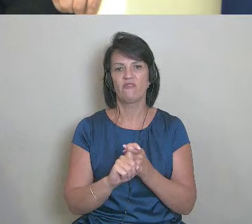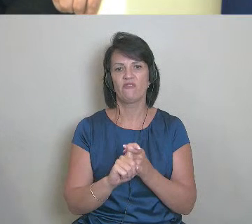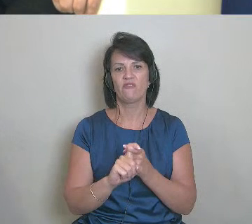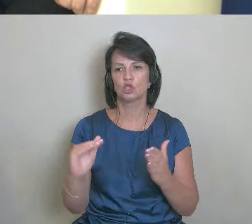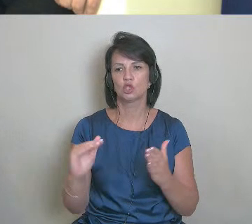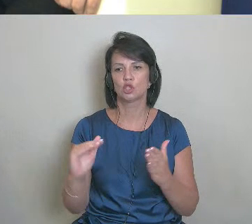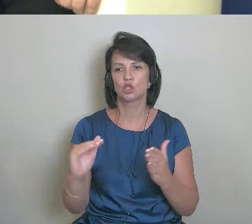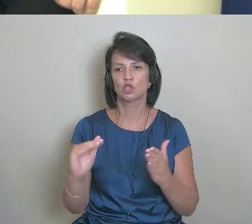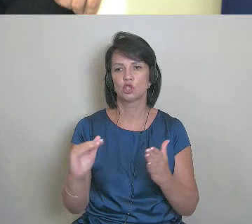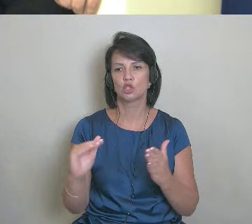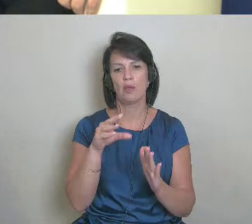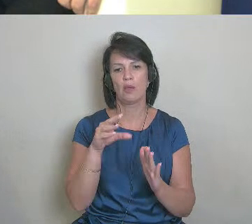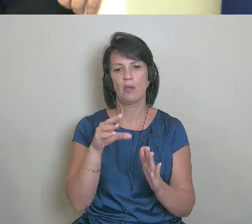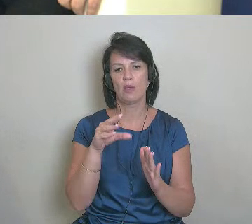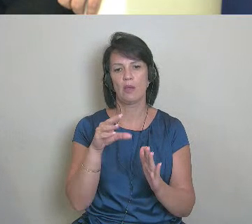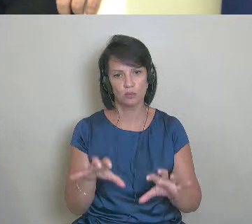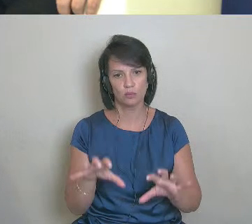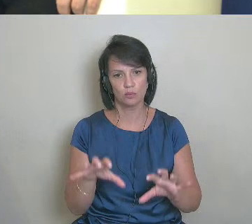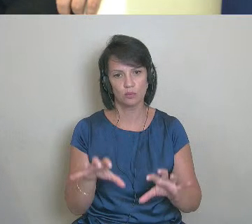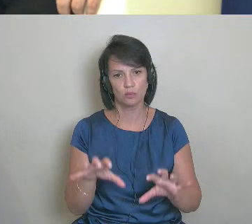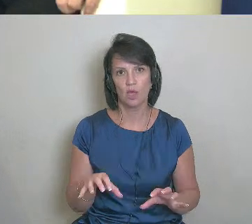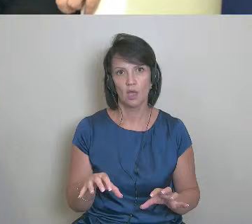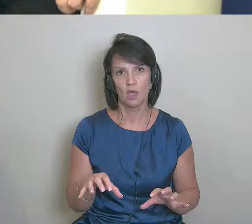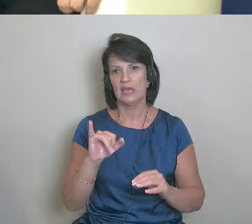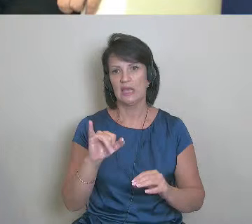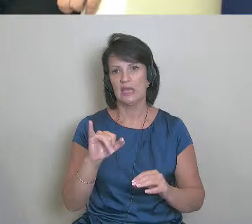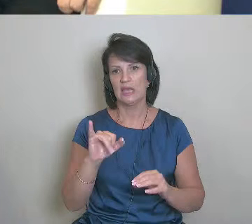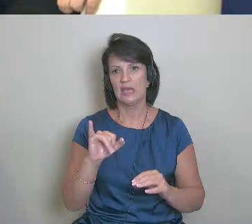specificities of new electoral